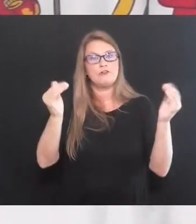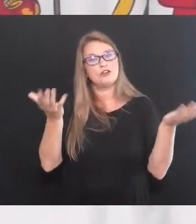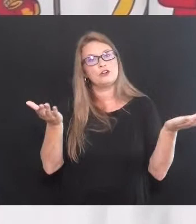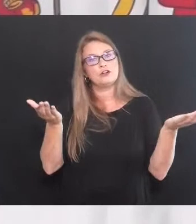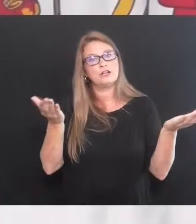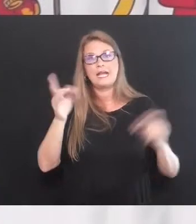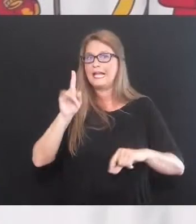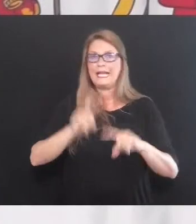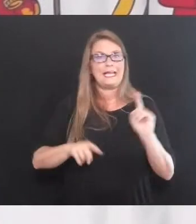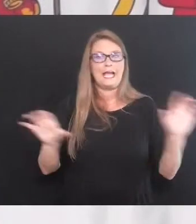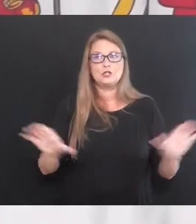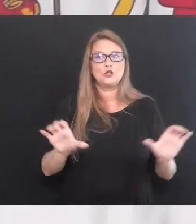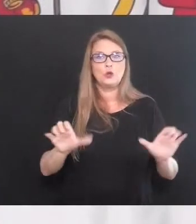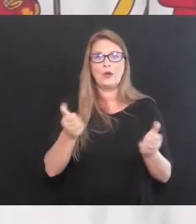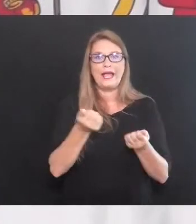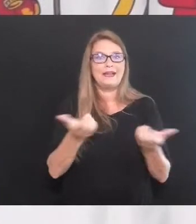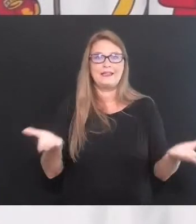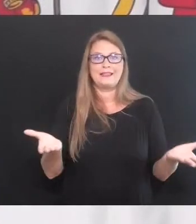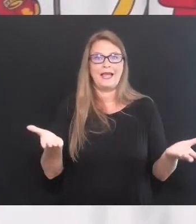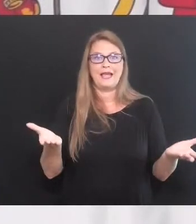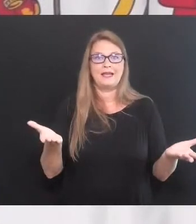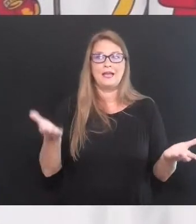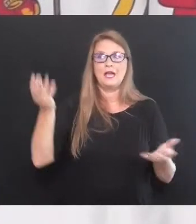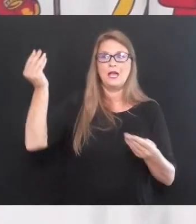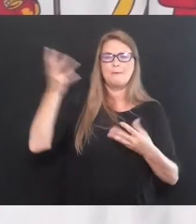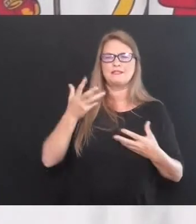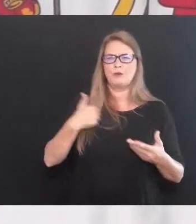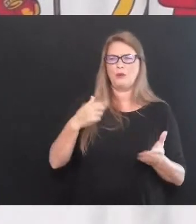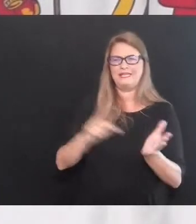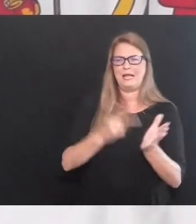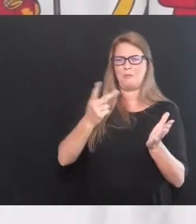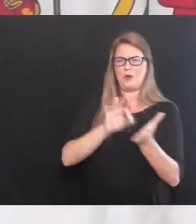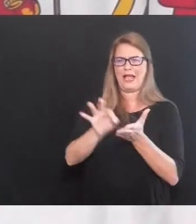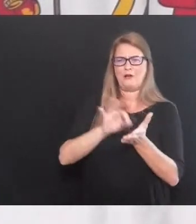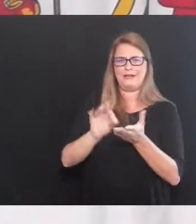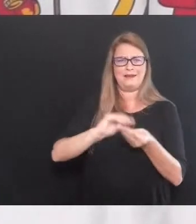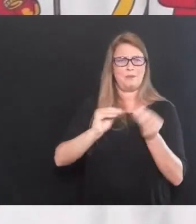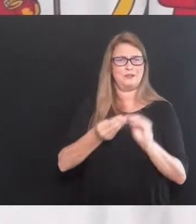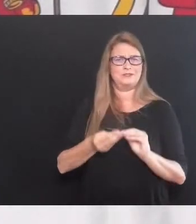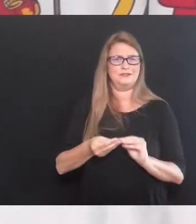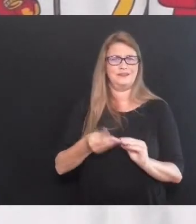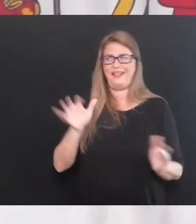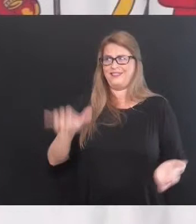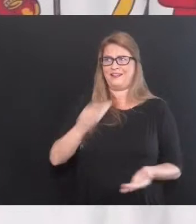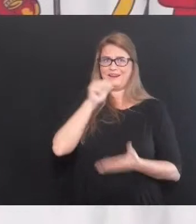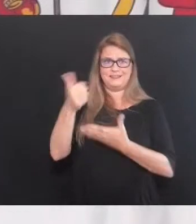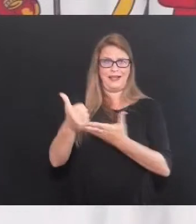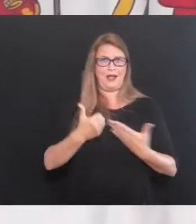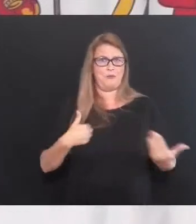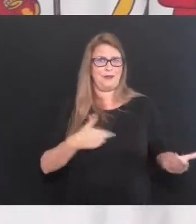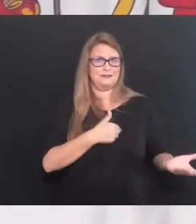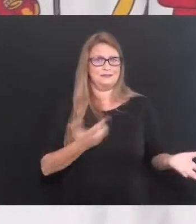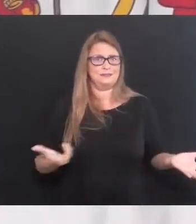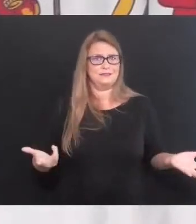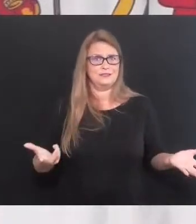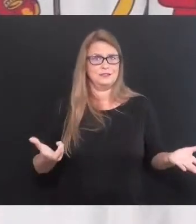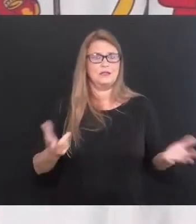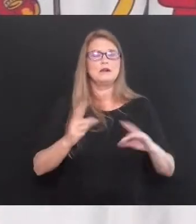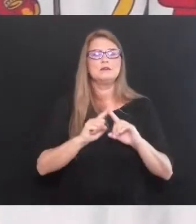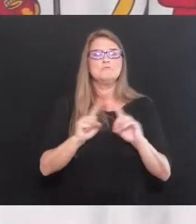living can't do anything other than come back and say we double counted numbers. Well, that's really helping us, you know. But at the end of the